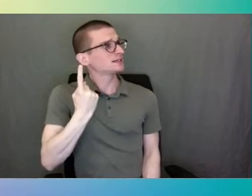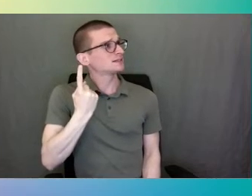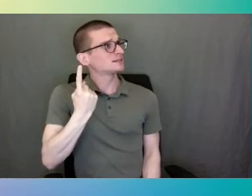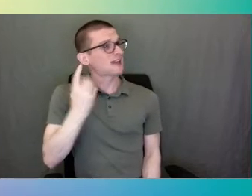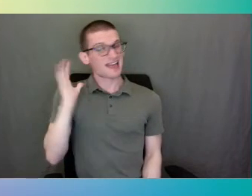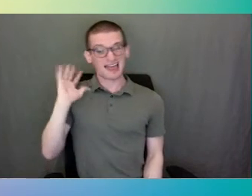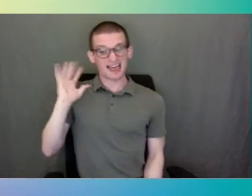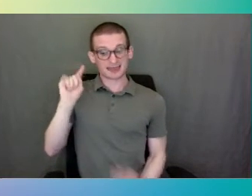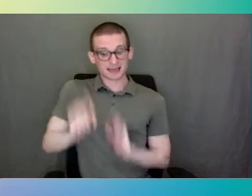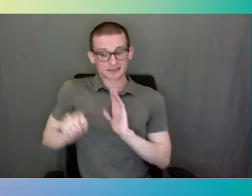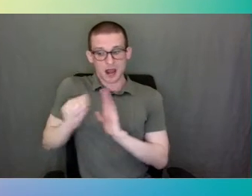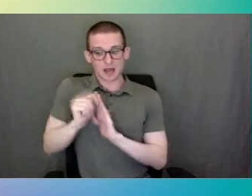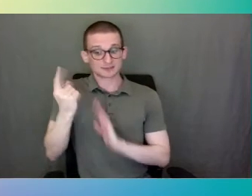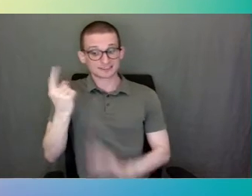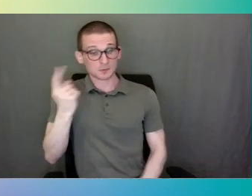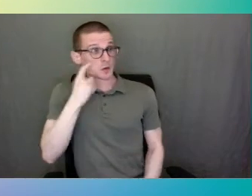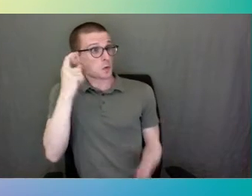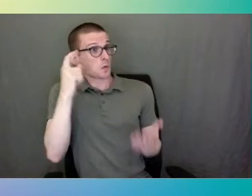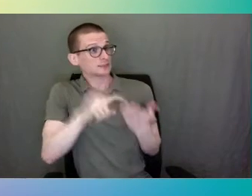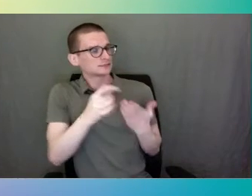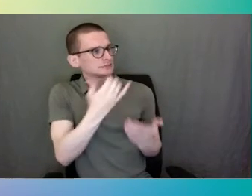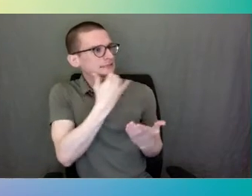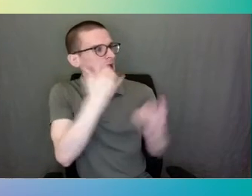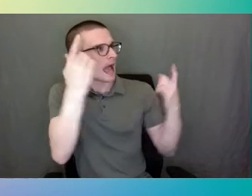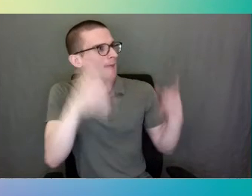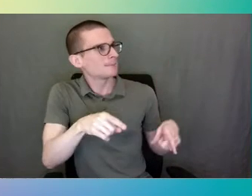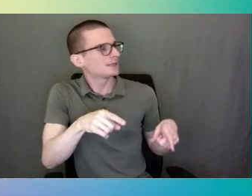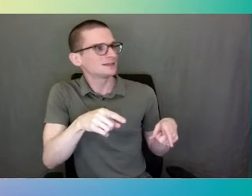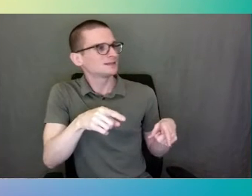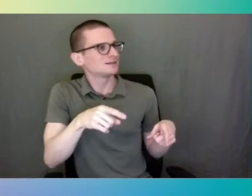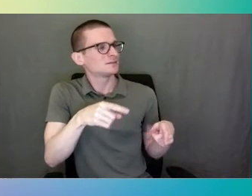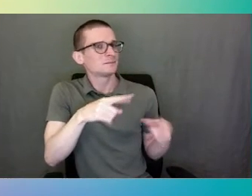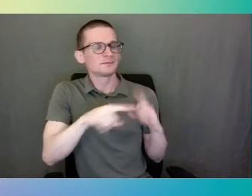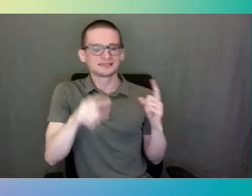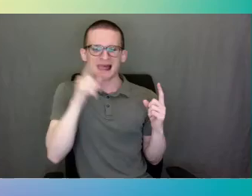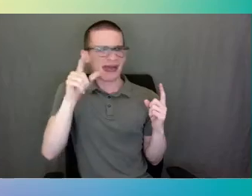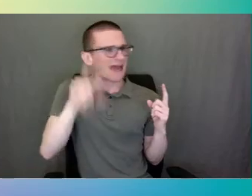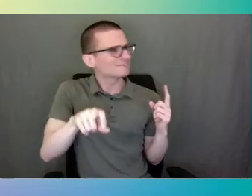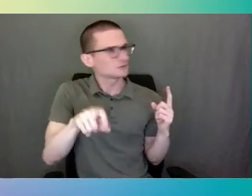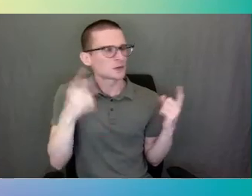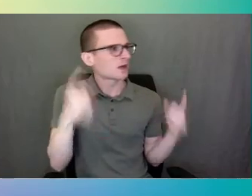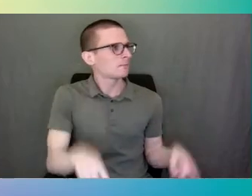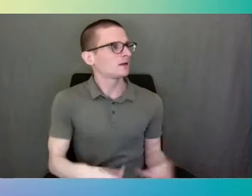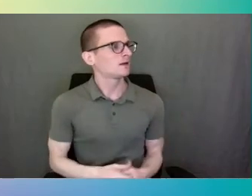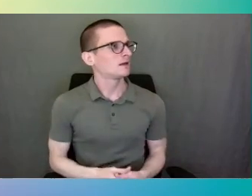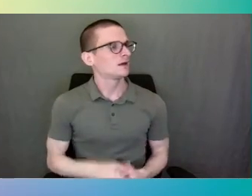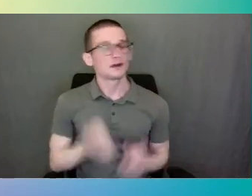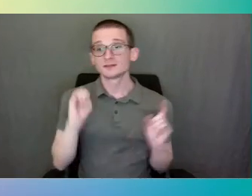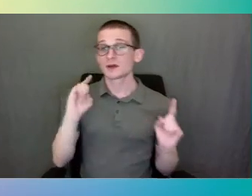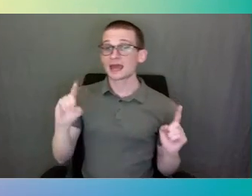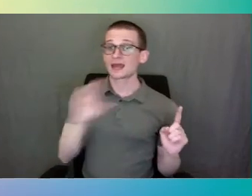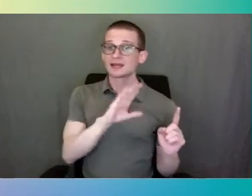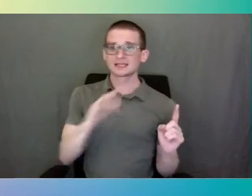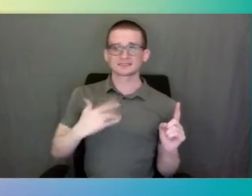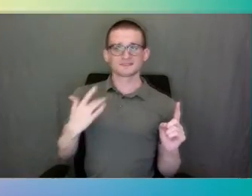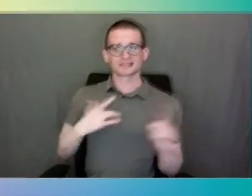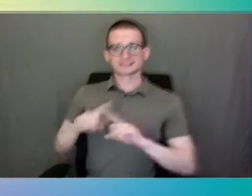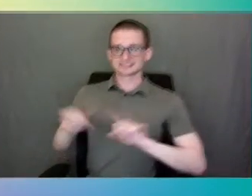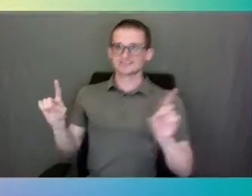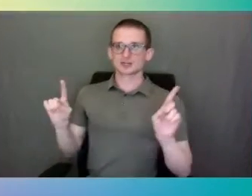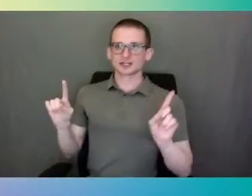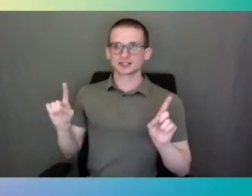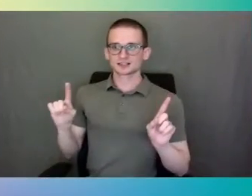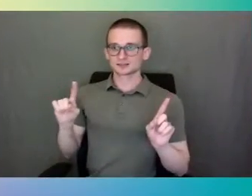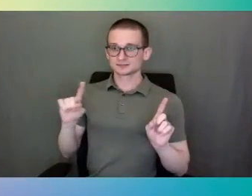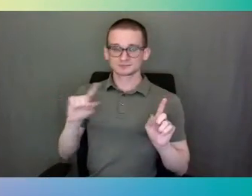a mistake was made. It didn't have to happen. So Ed had different feelings about this. Ed, why don't you tell us how you felt when we